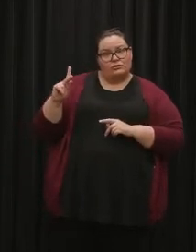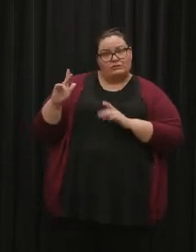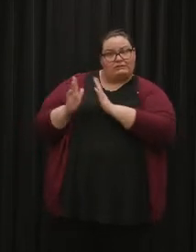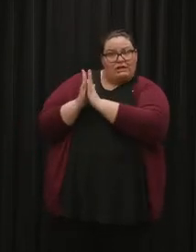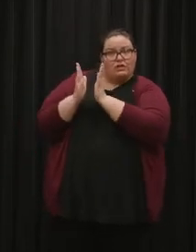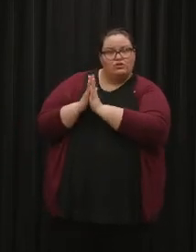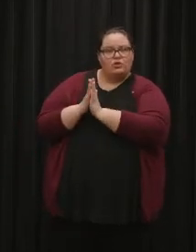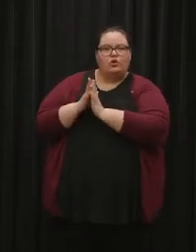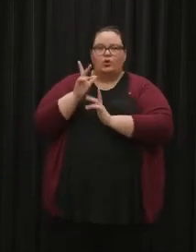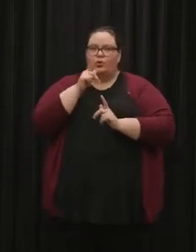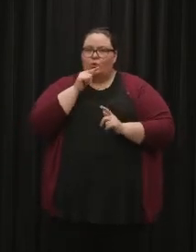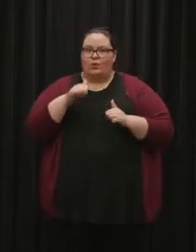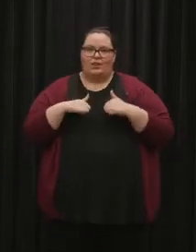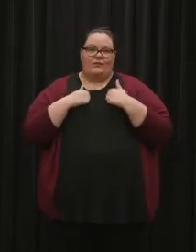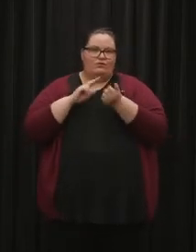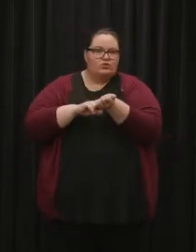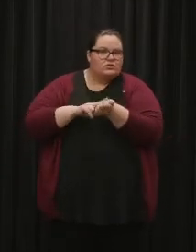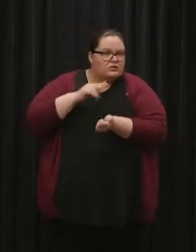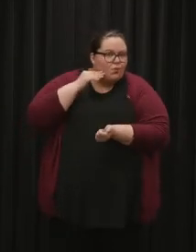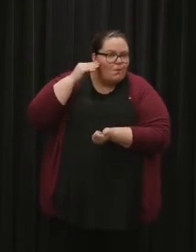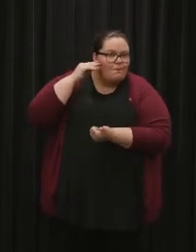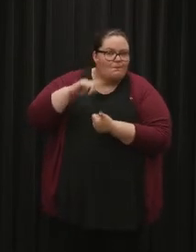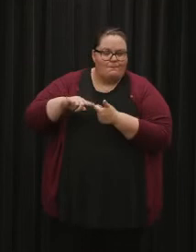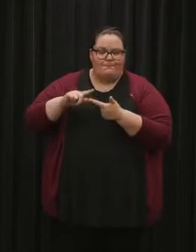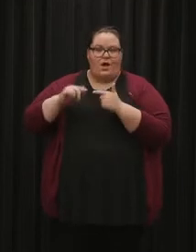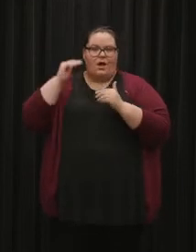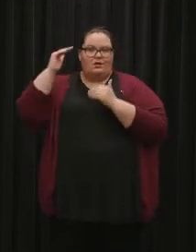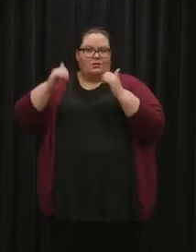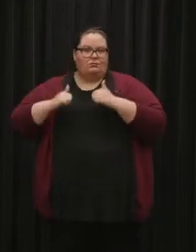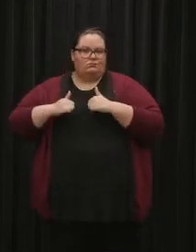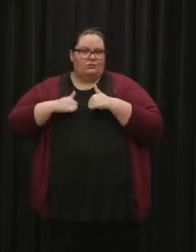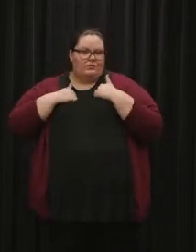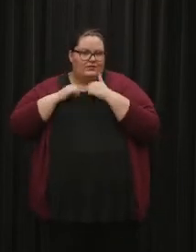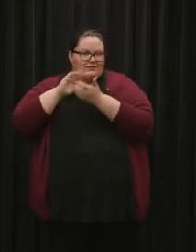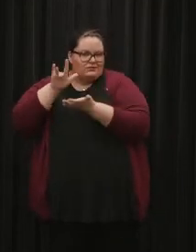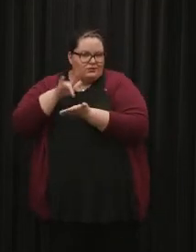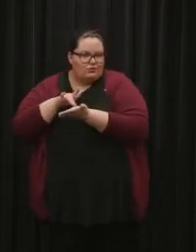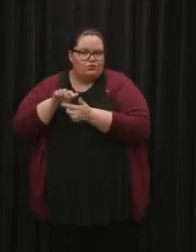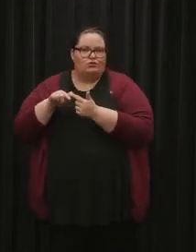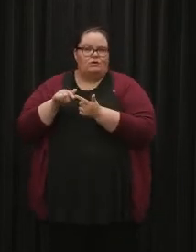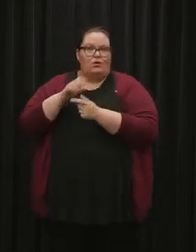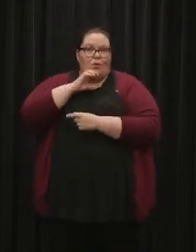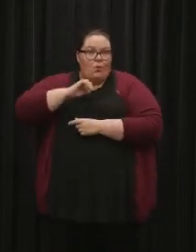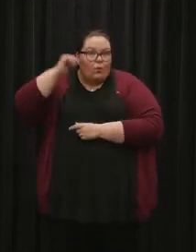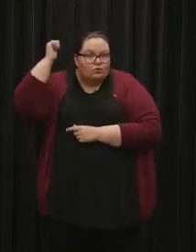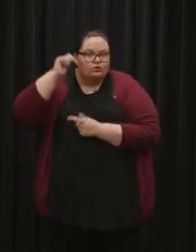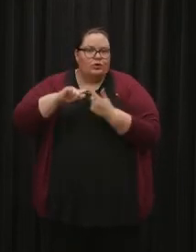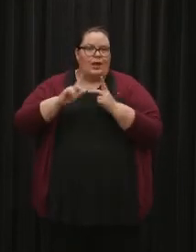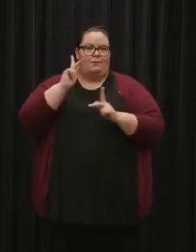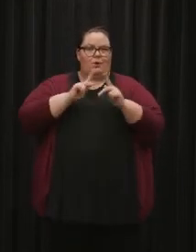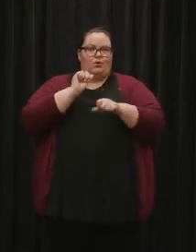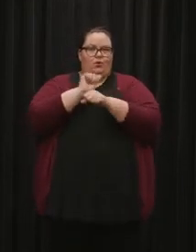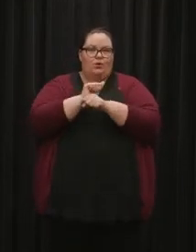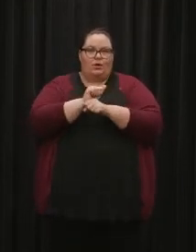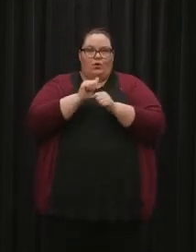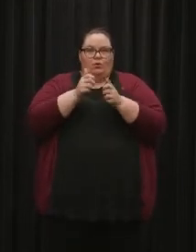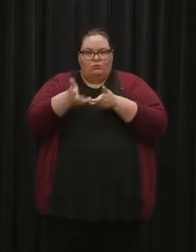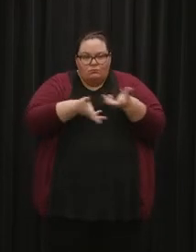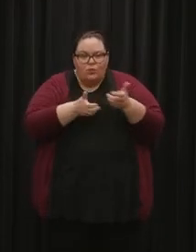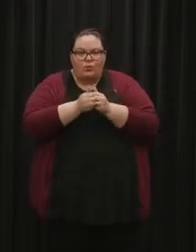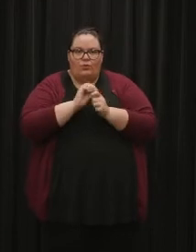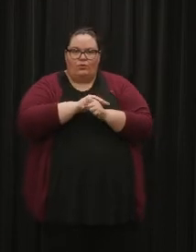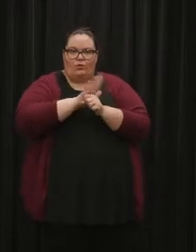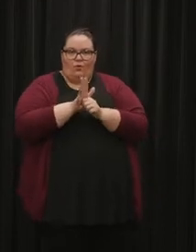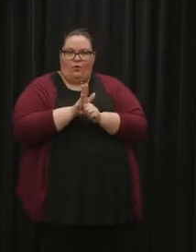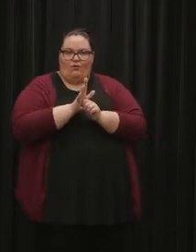know, are residents who are in nursing homes, adult residential facilities, elderly, and frontline healthcare workers.